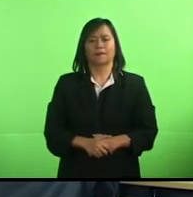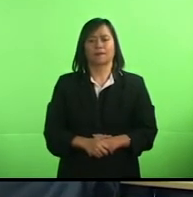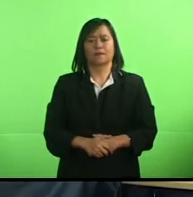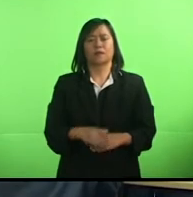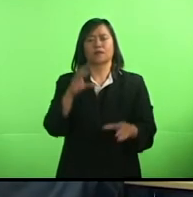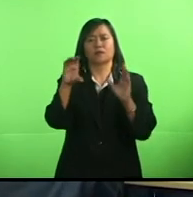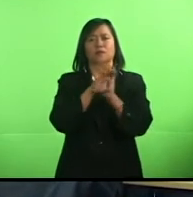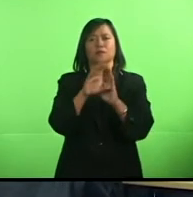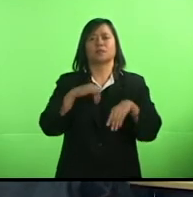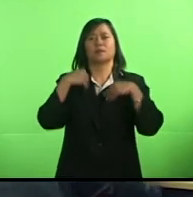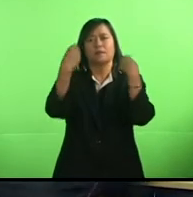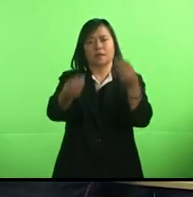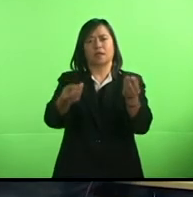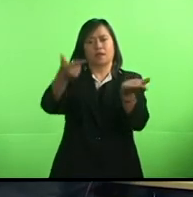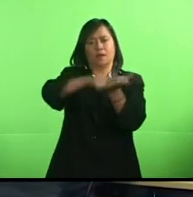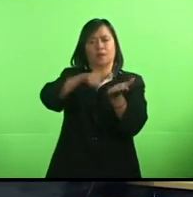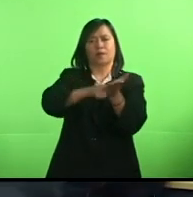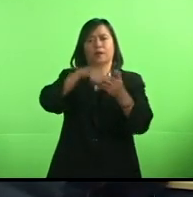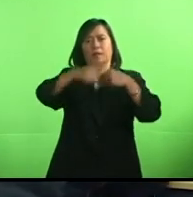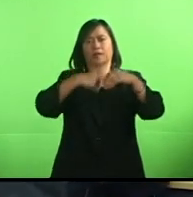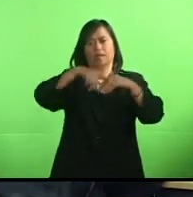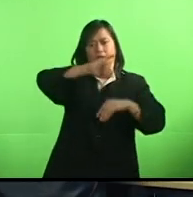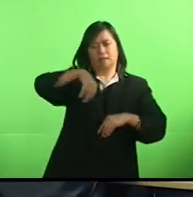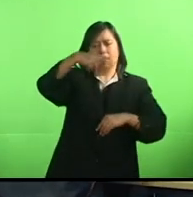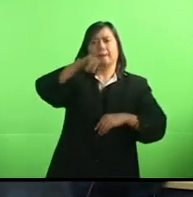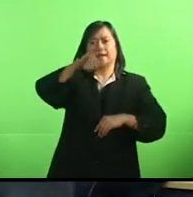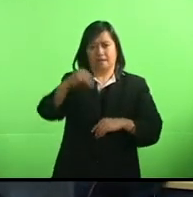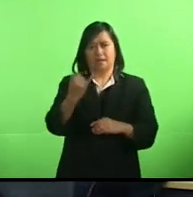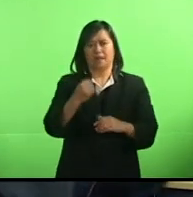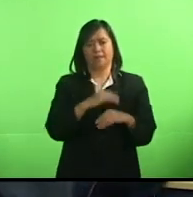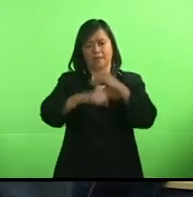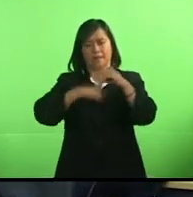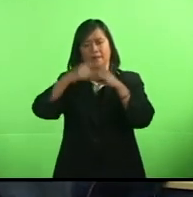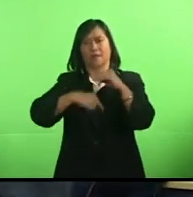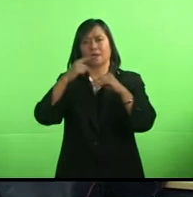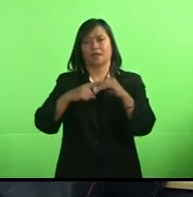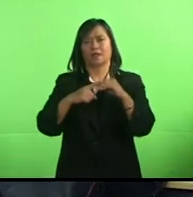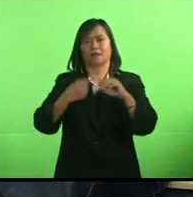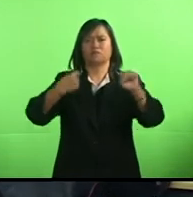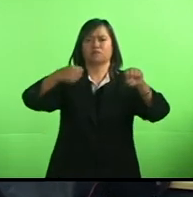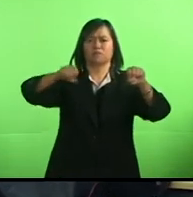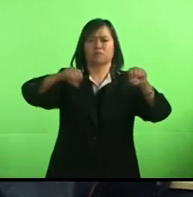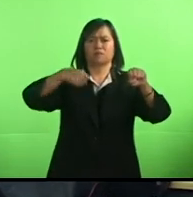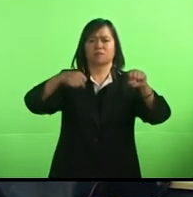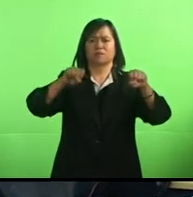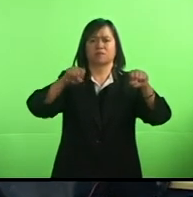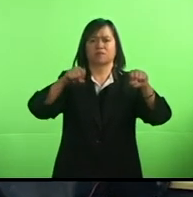Example, I give you a report from the JPJ, you know, about the, what they call,